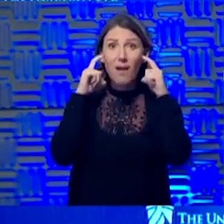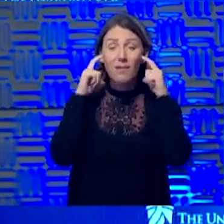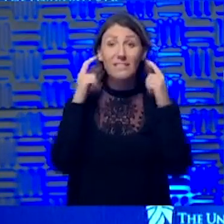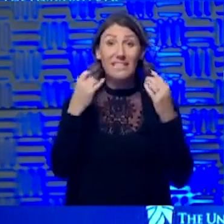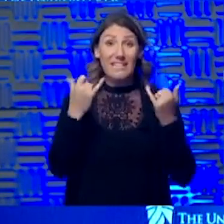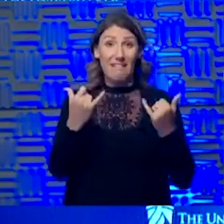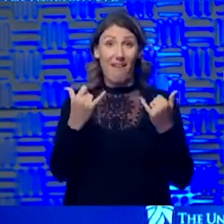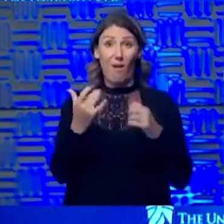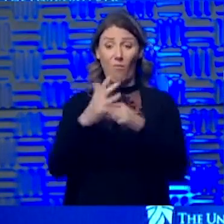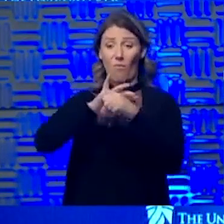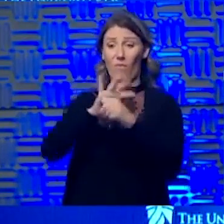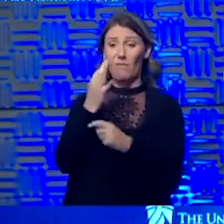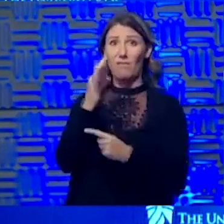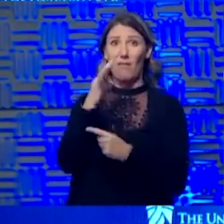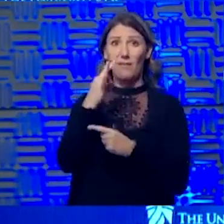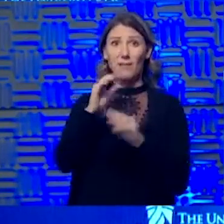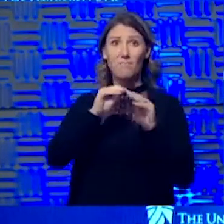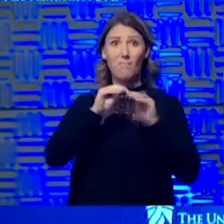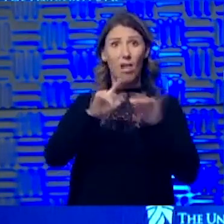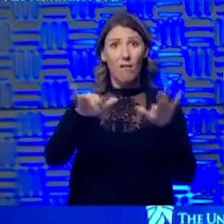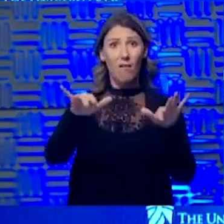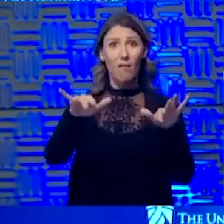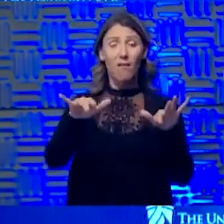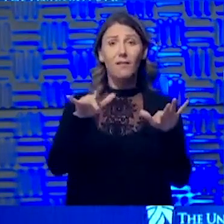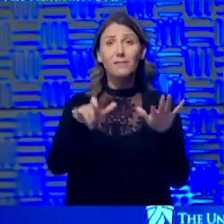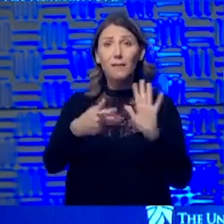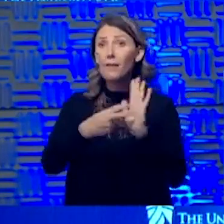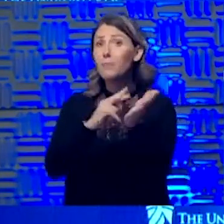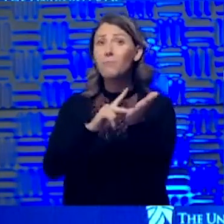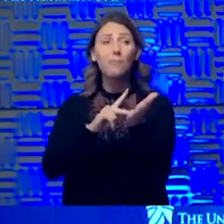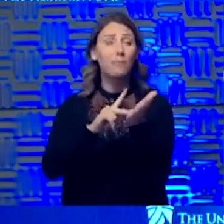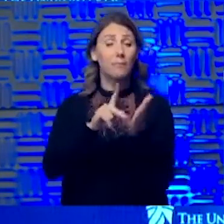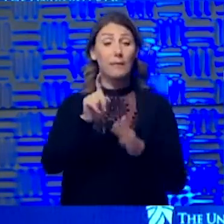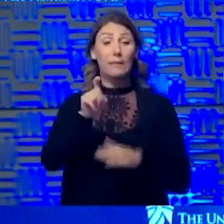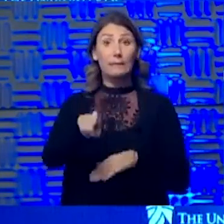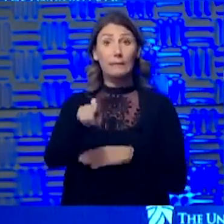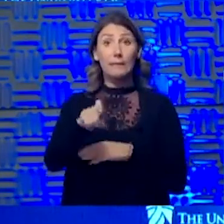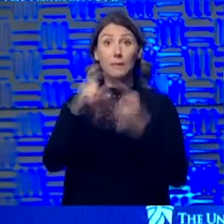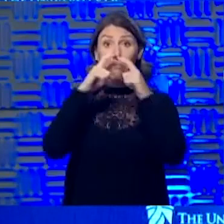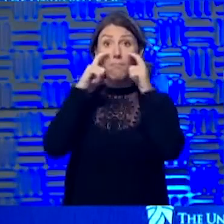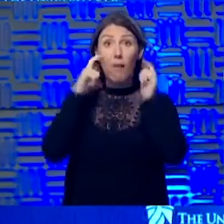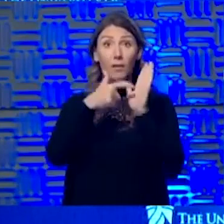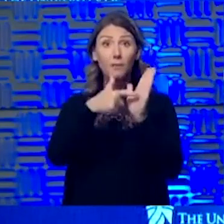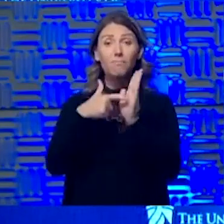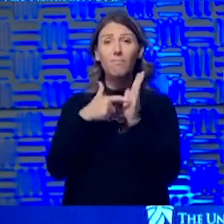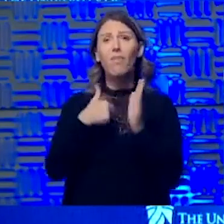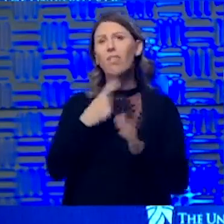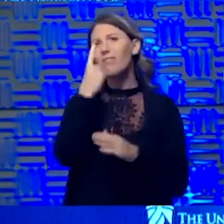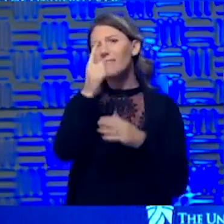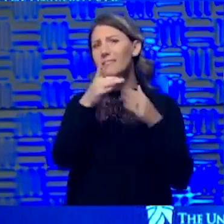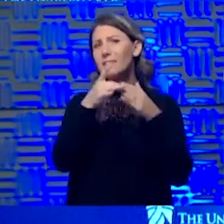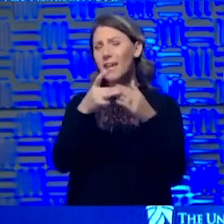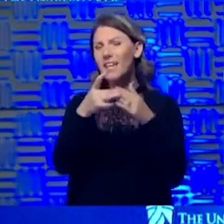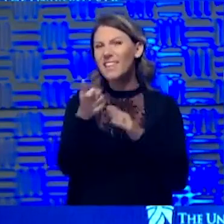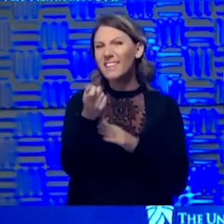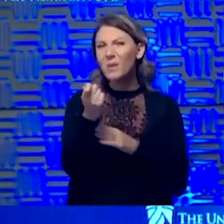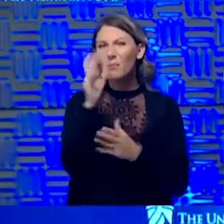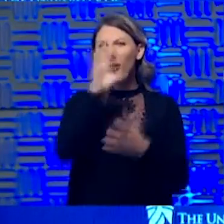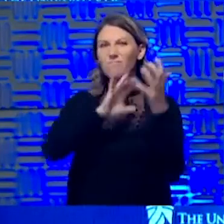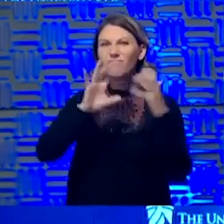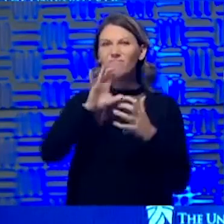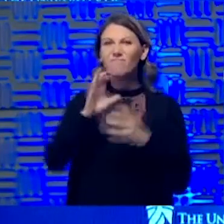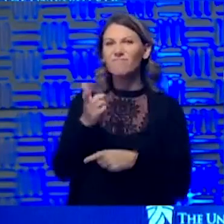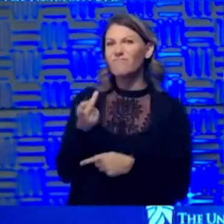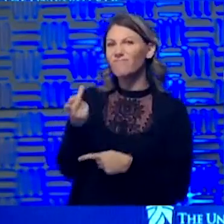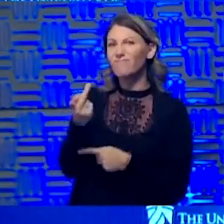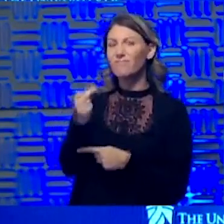COVID-19 outbreak. So we're trying to think, do we need to have our masks on? And you know what? I think their guidance is a little bit confusing. I'll let these guys talk about it because